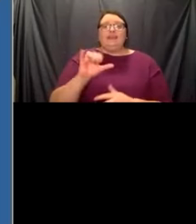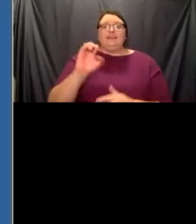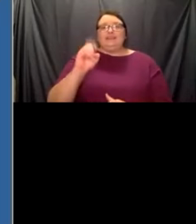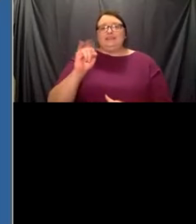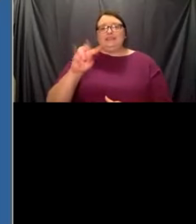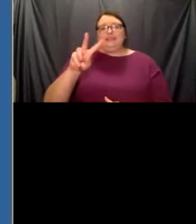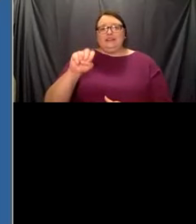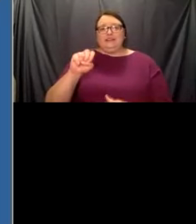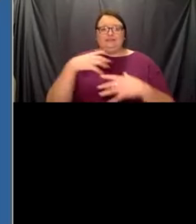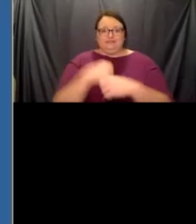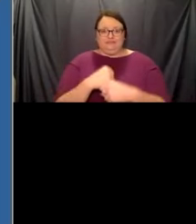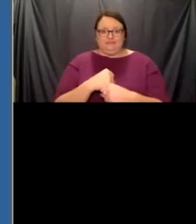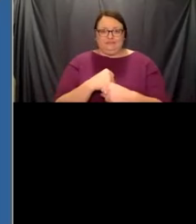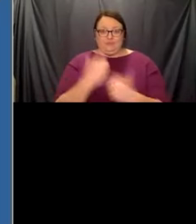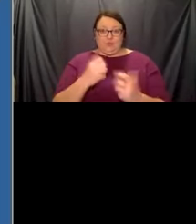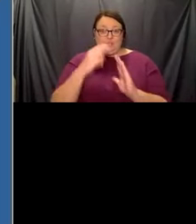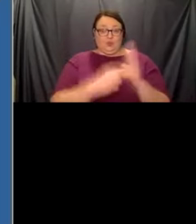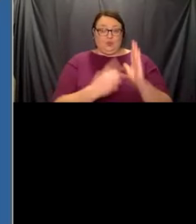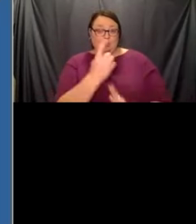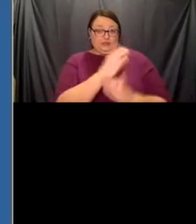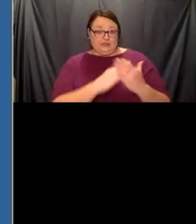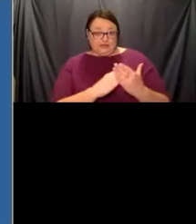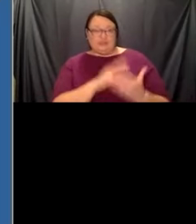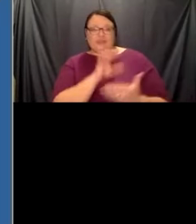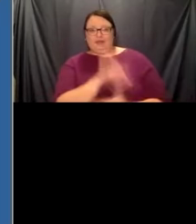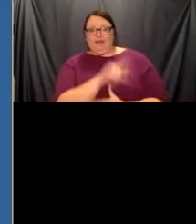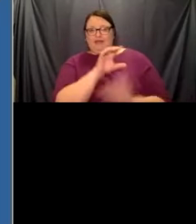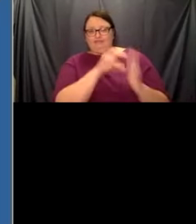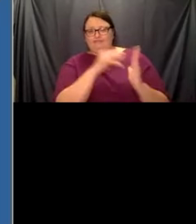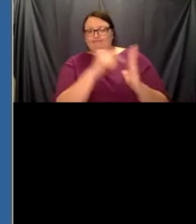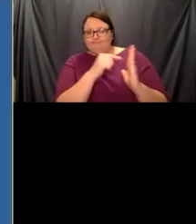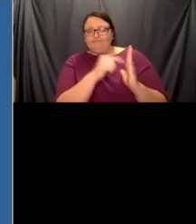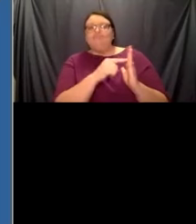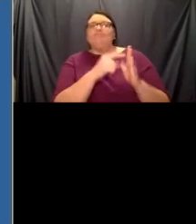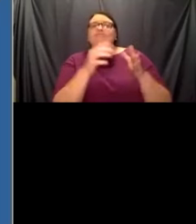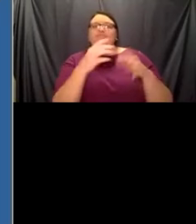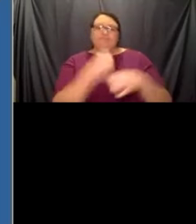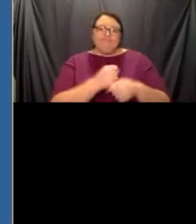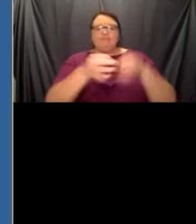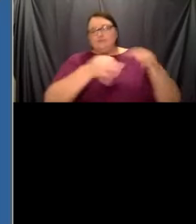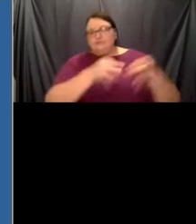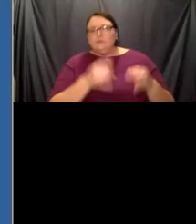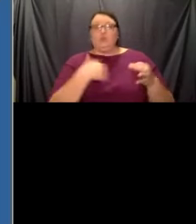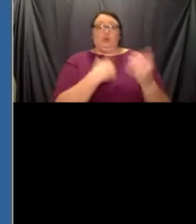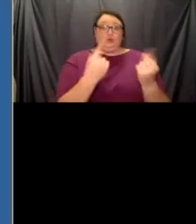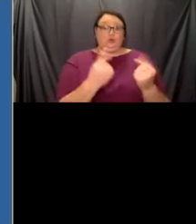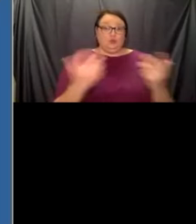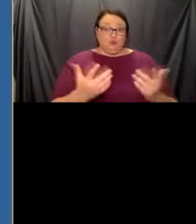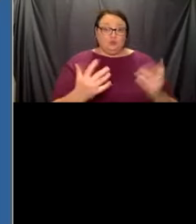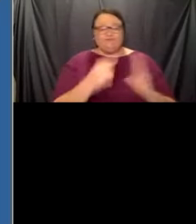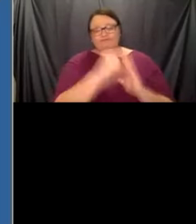read one section, that gives the bones of what we do. Para la ciudad de Omaha, el año del programa es el 1 de